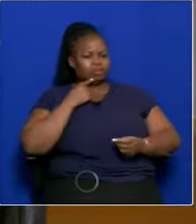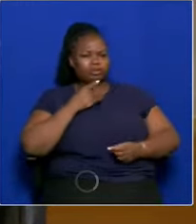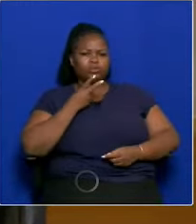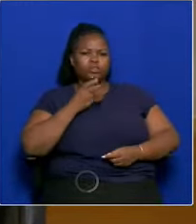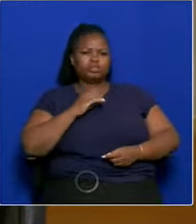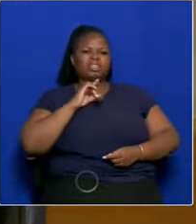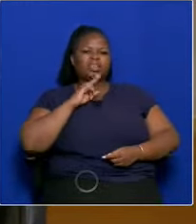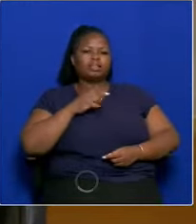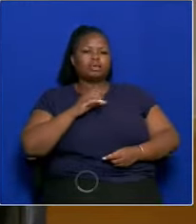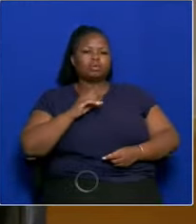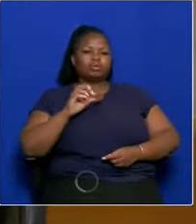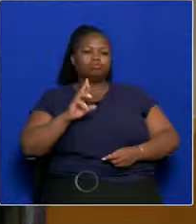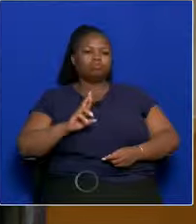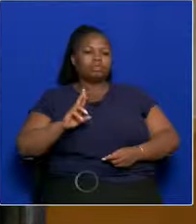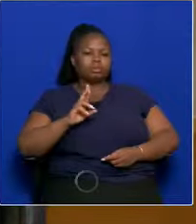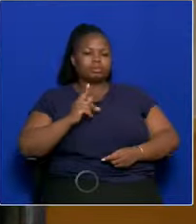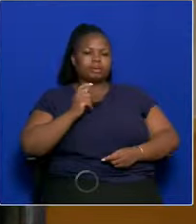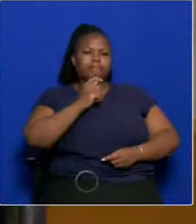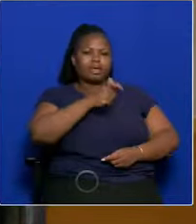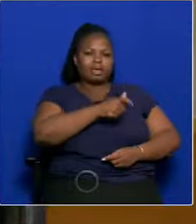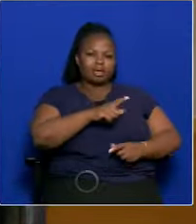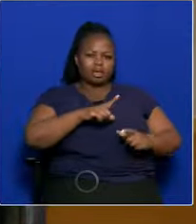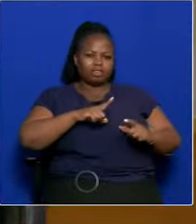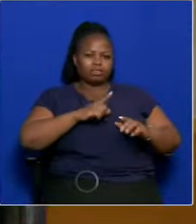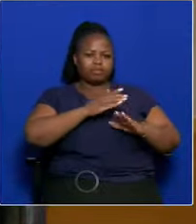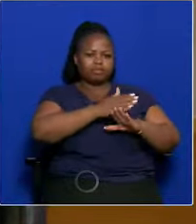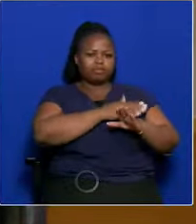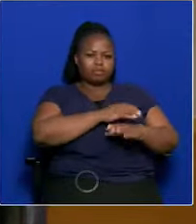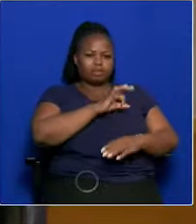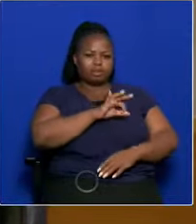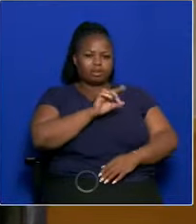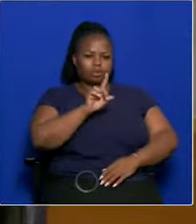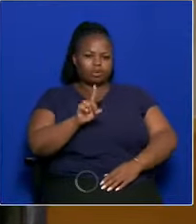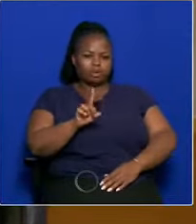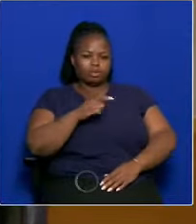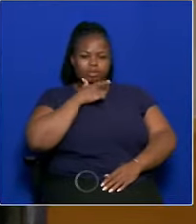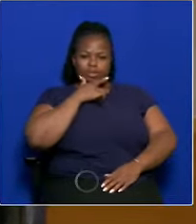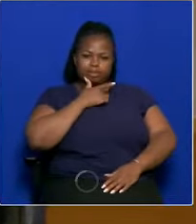been paid before the 31st of December